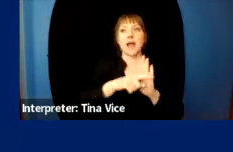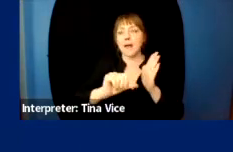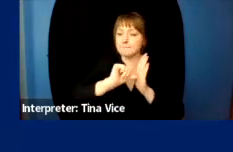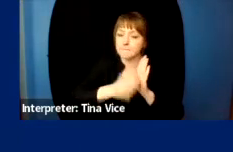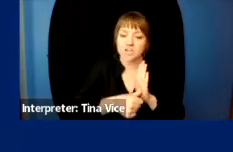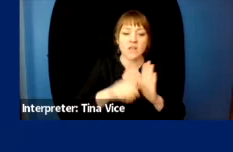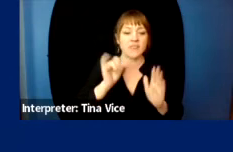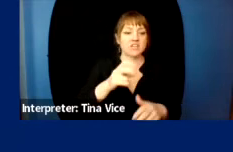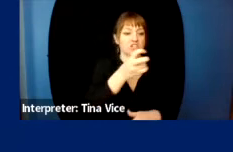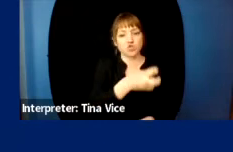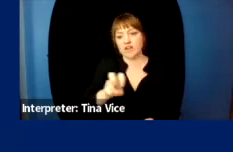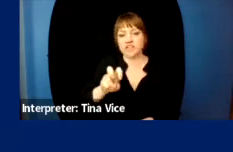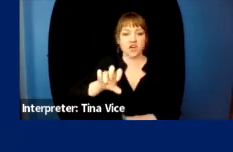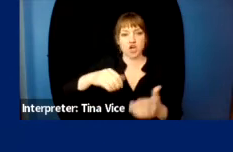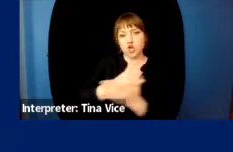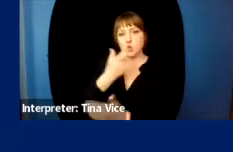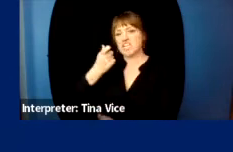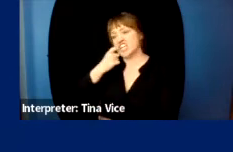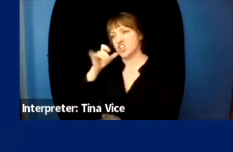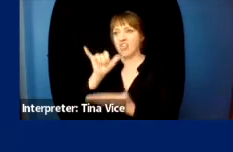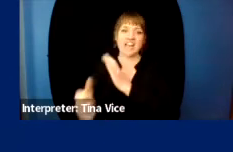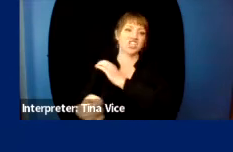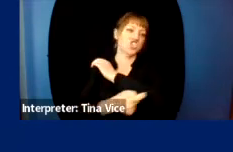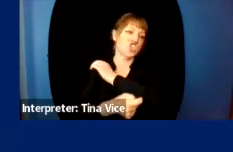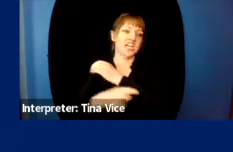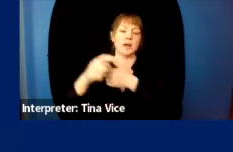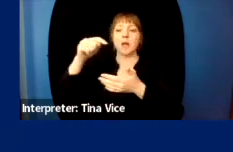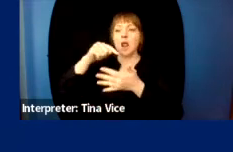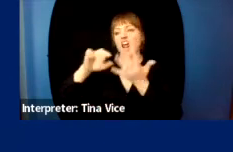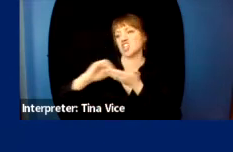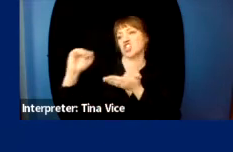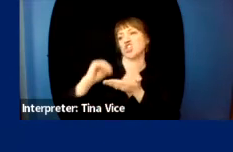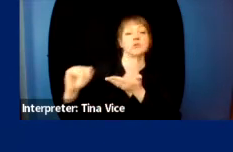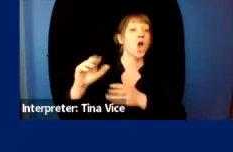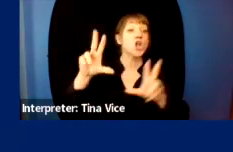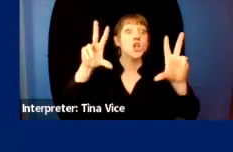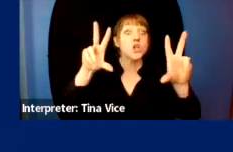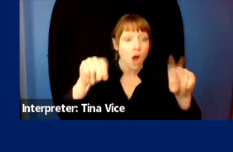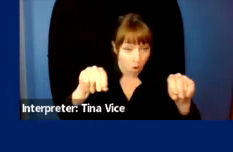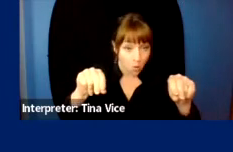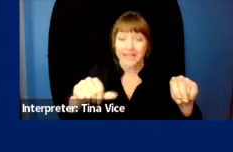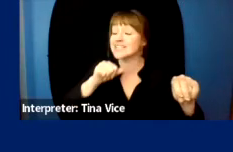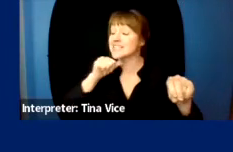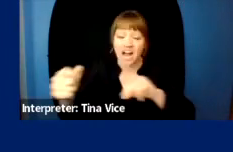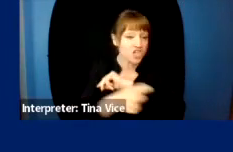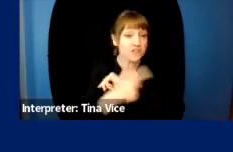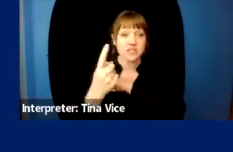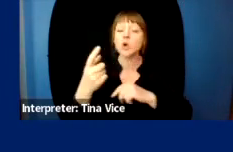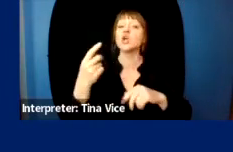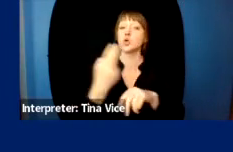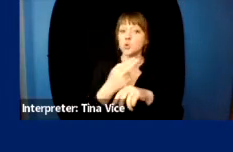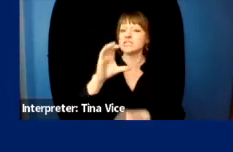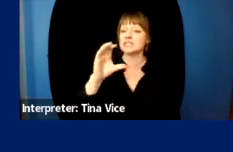another medication, that it is cheating, all of these things. No, it is not cheating for somebody who has COPD to use an